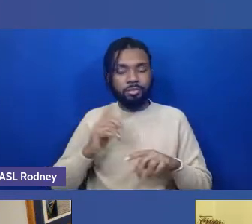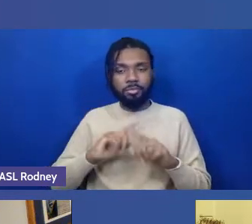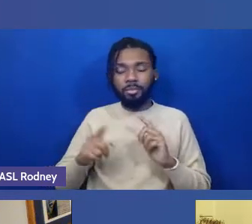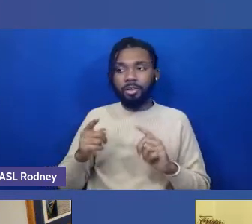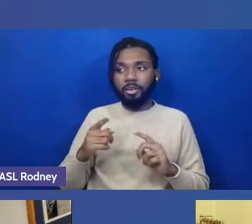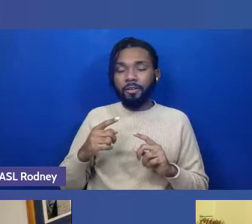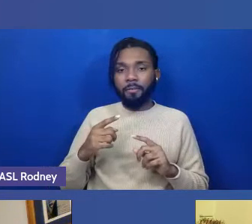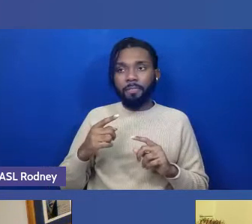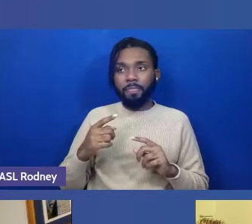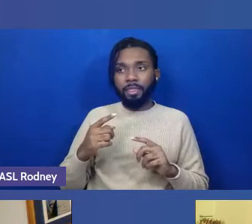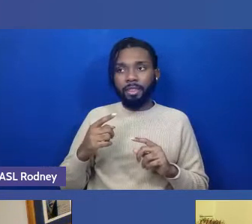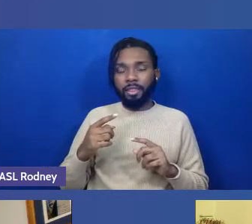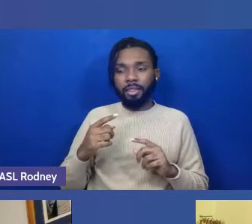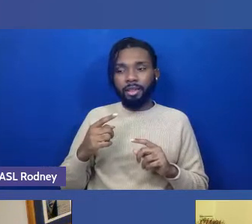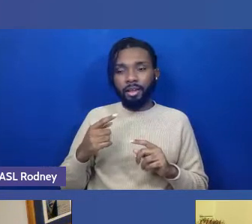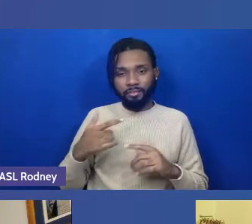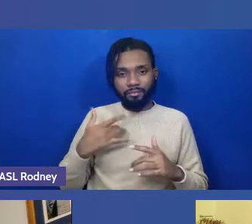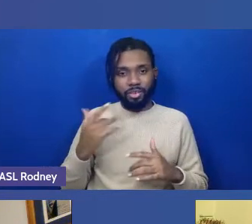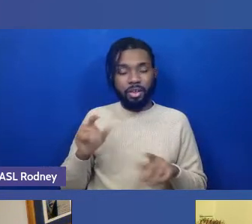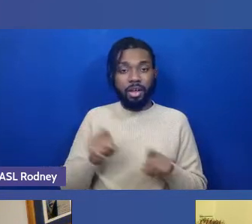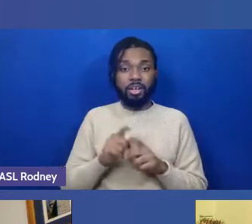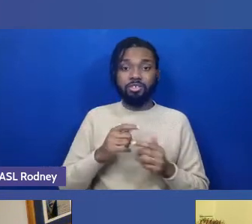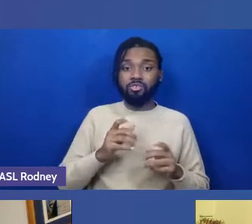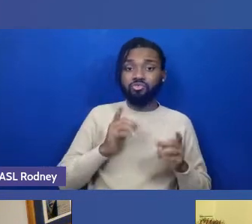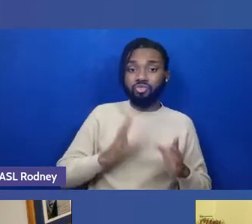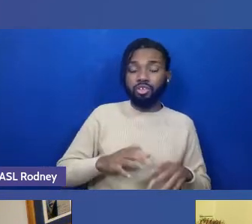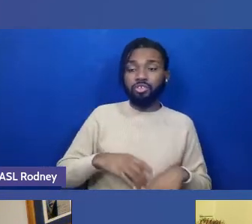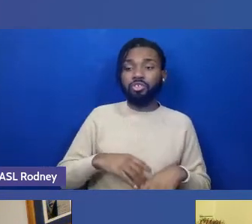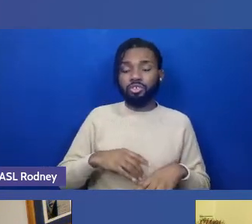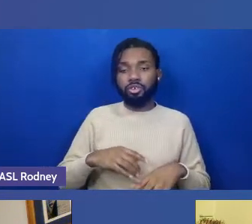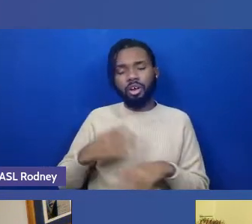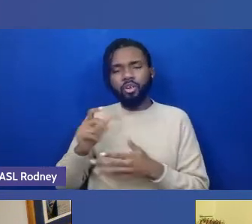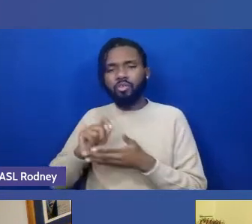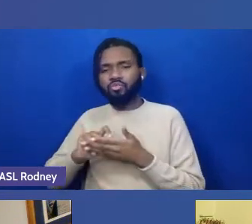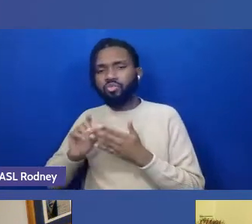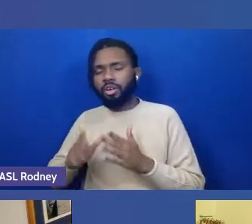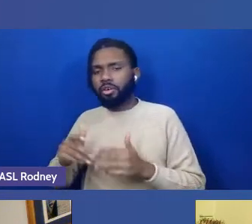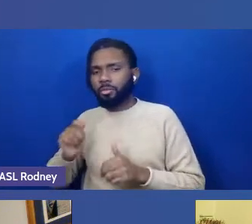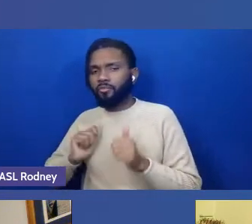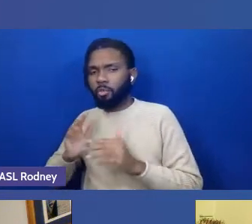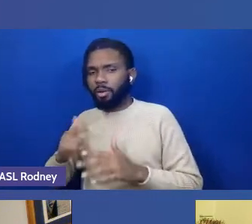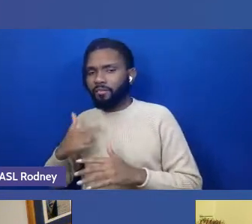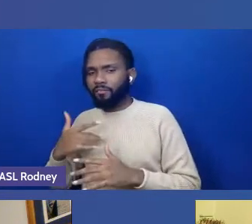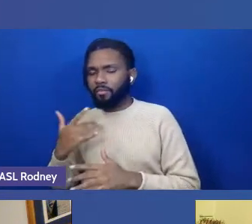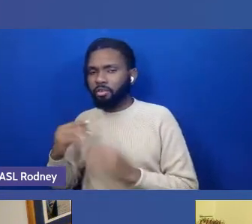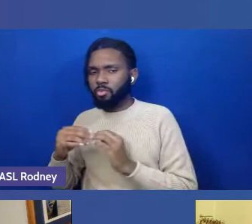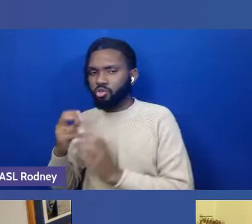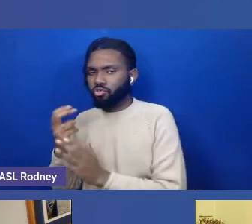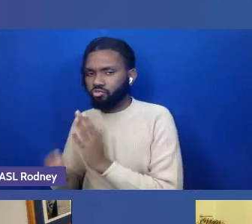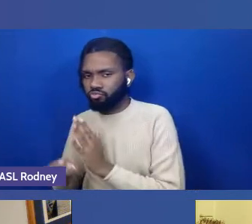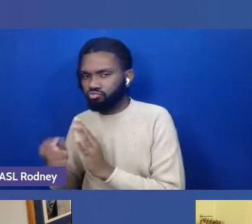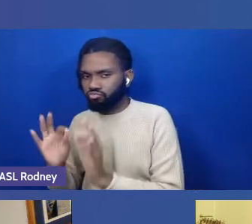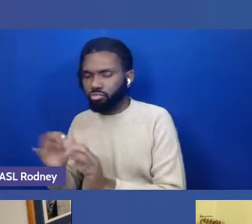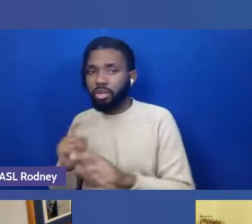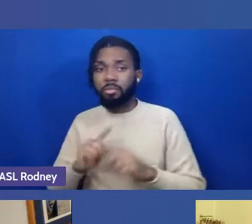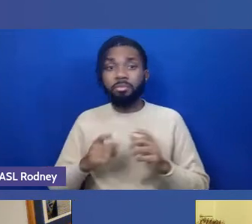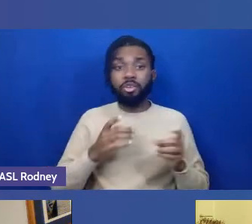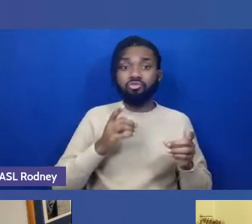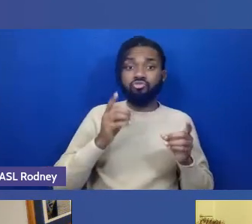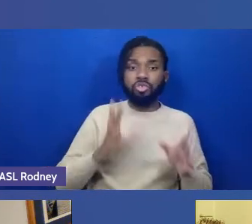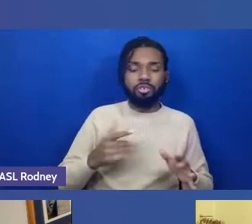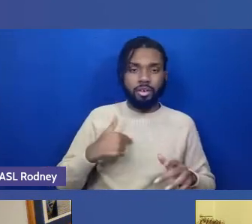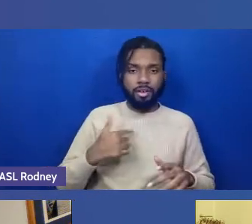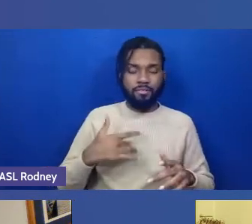know, even though as a director, I think as a writer and as a performer, I feel much more engaged in this medium. As a director, I feel like I don't know what I'm doing, to be honest, you know, when things are on